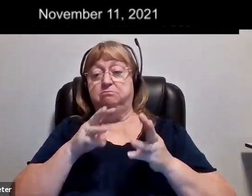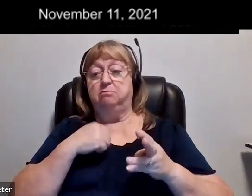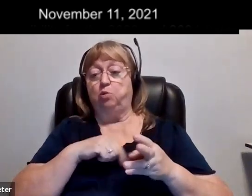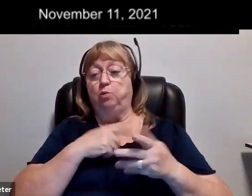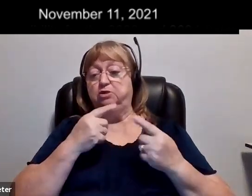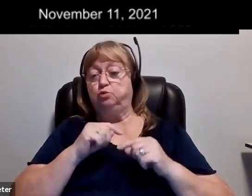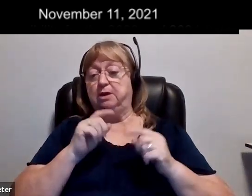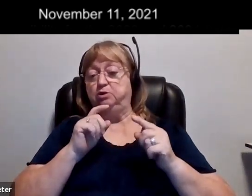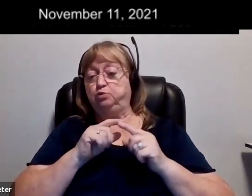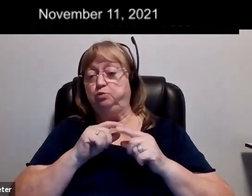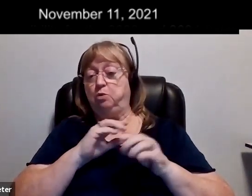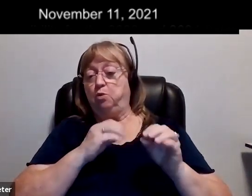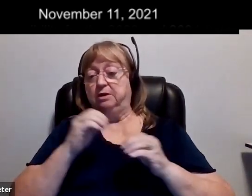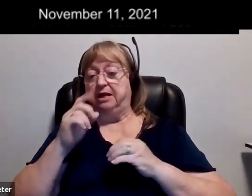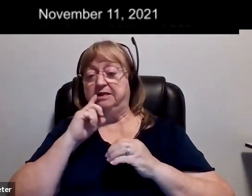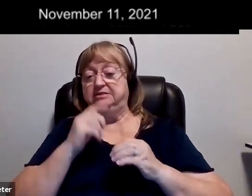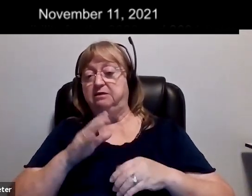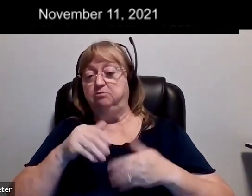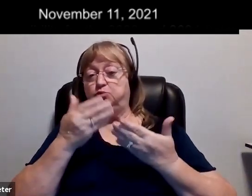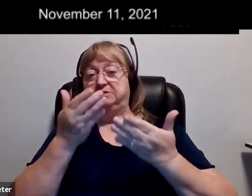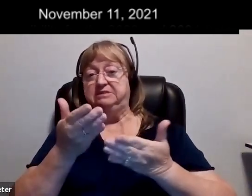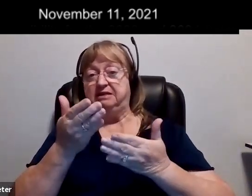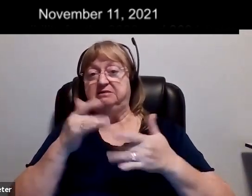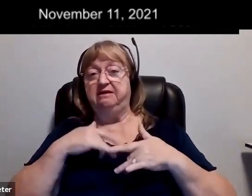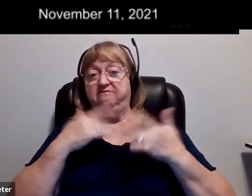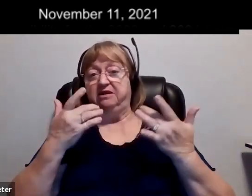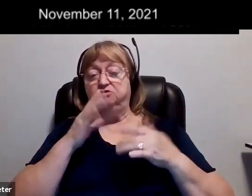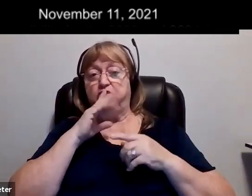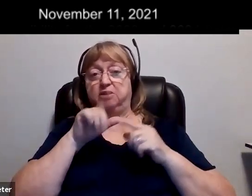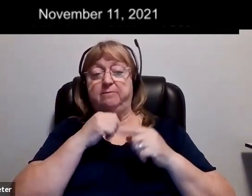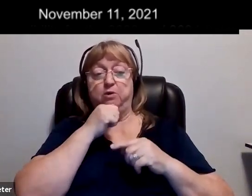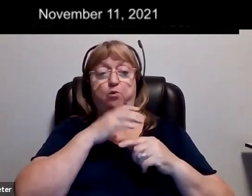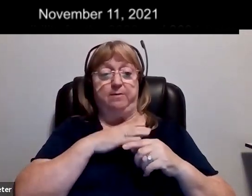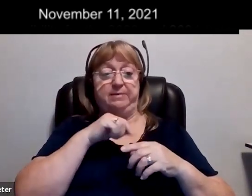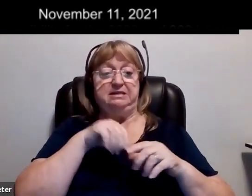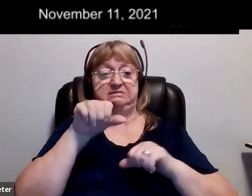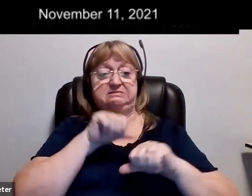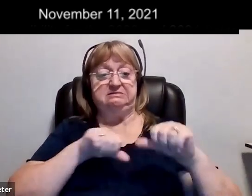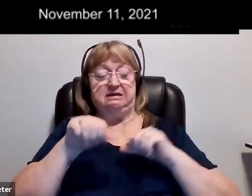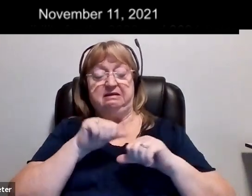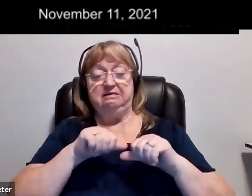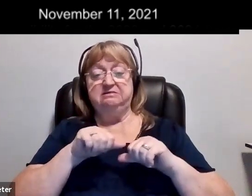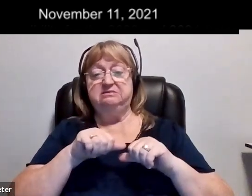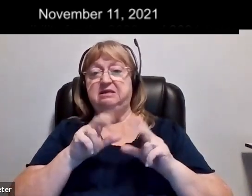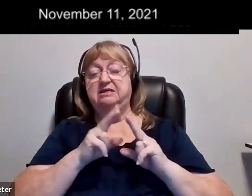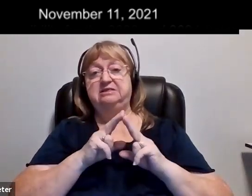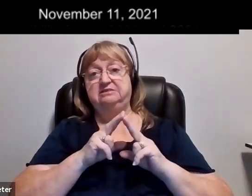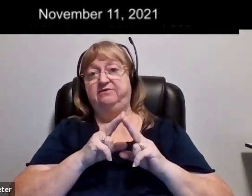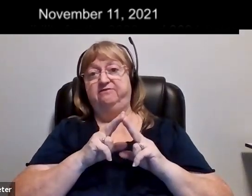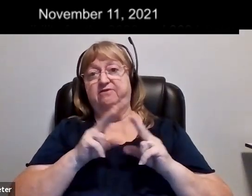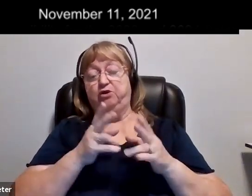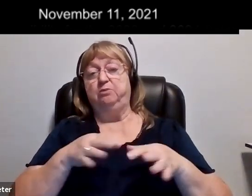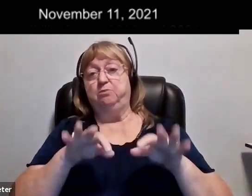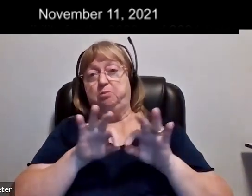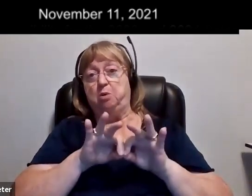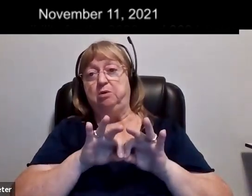to organize and present some events talking about women and science in Italy. This is very important,